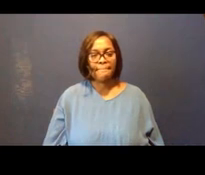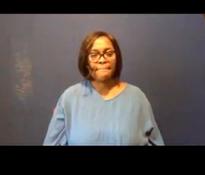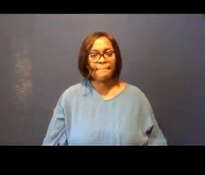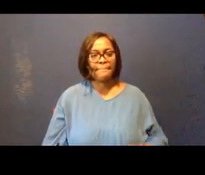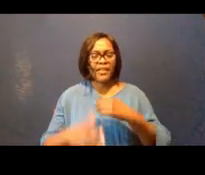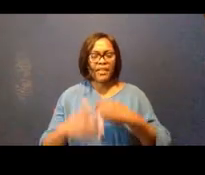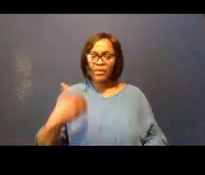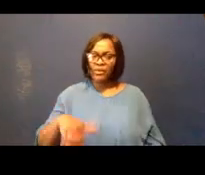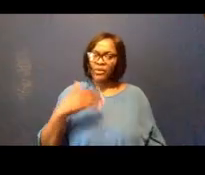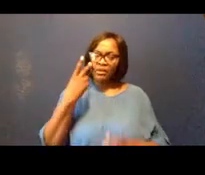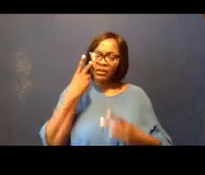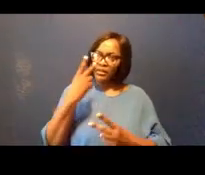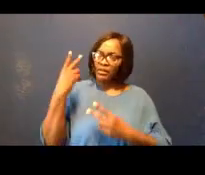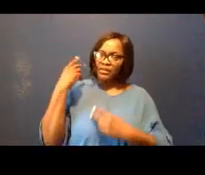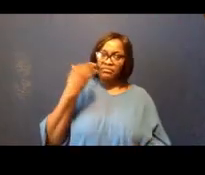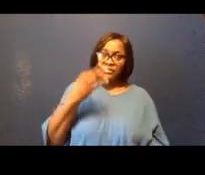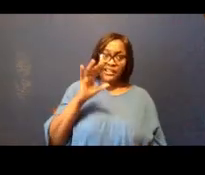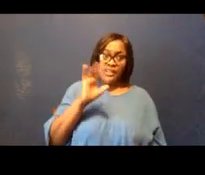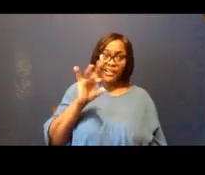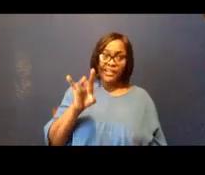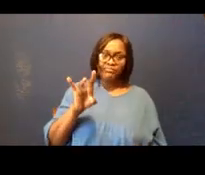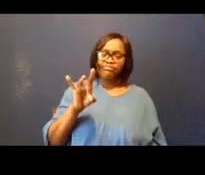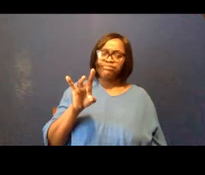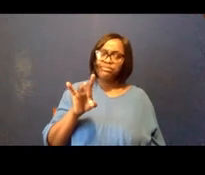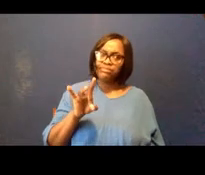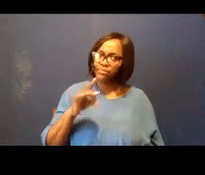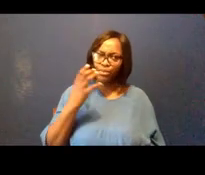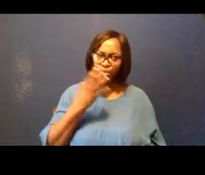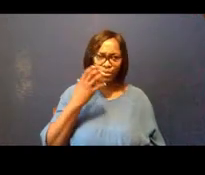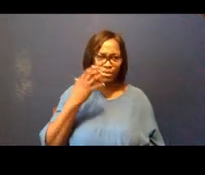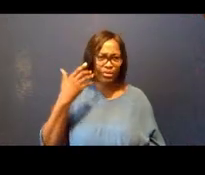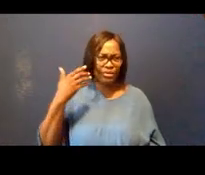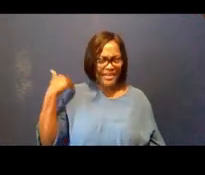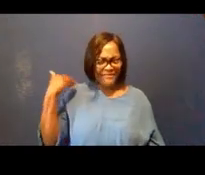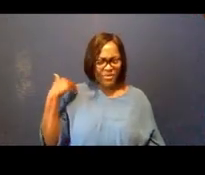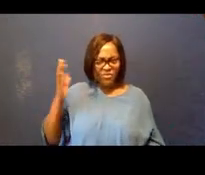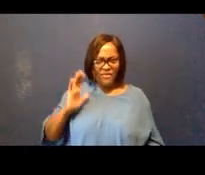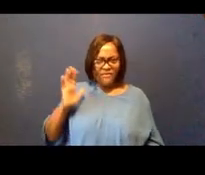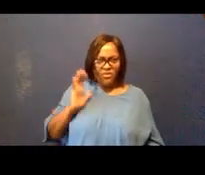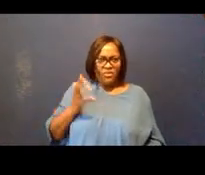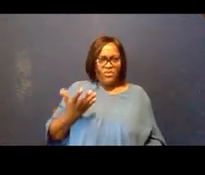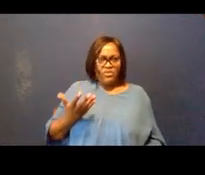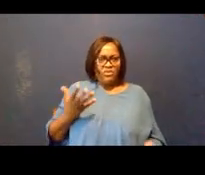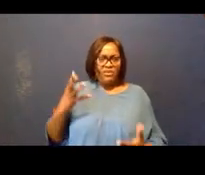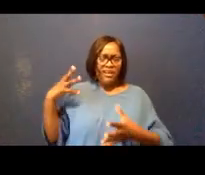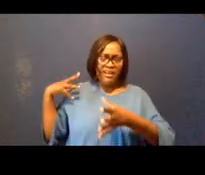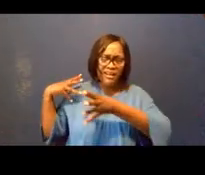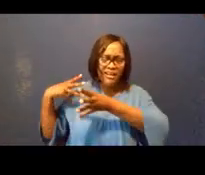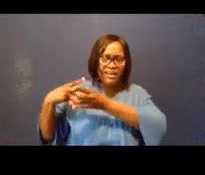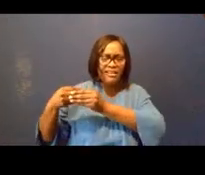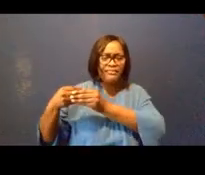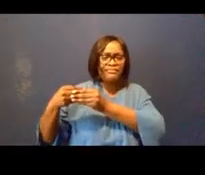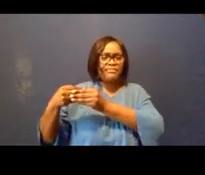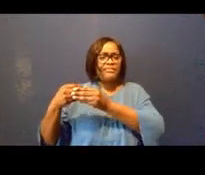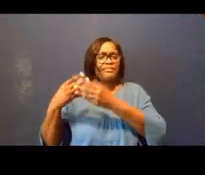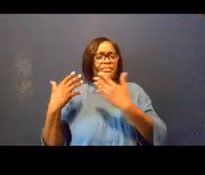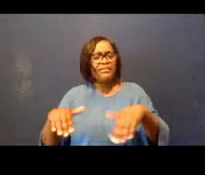for over 100 years. Public housing had not